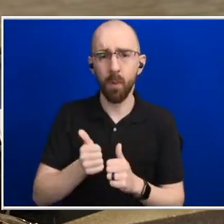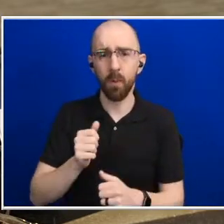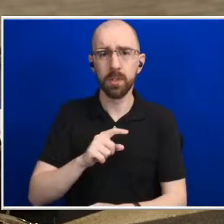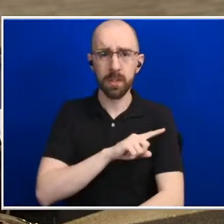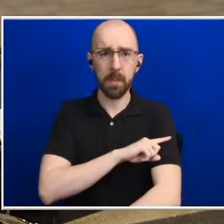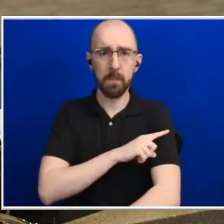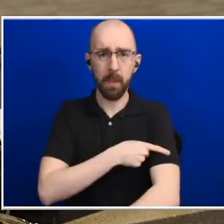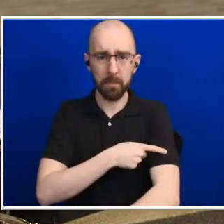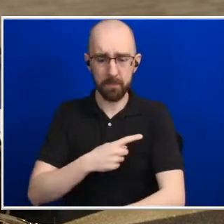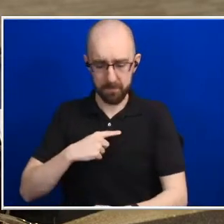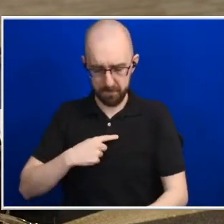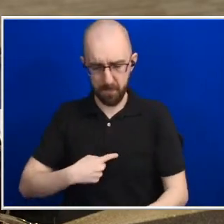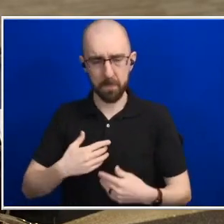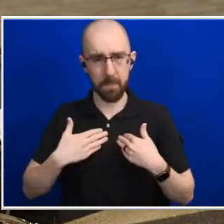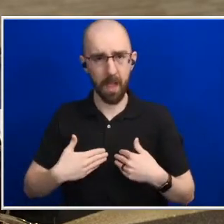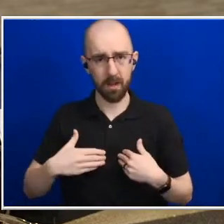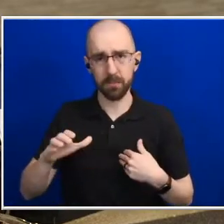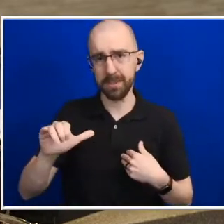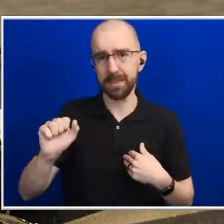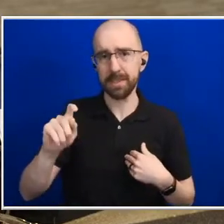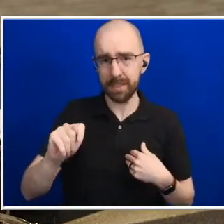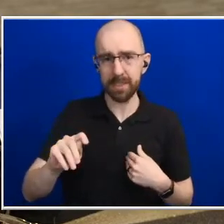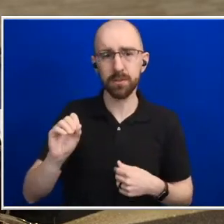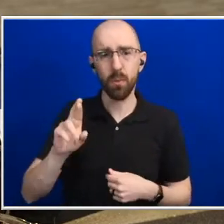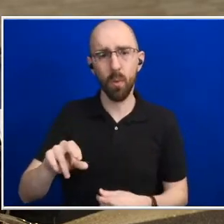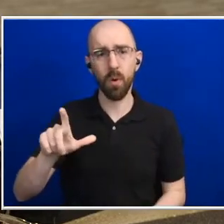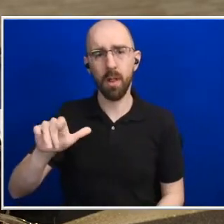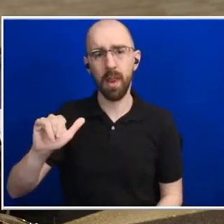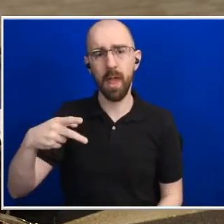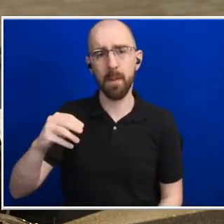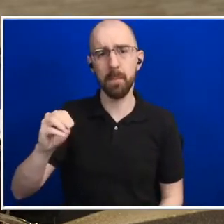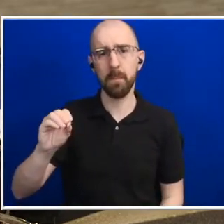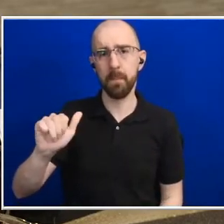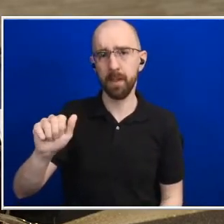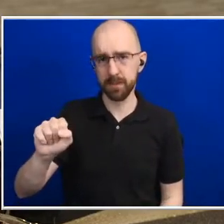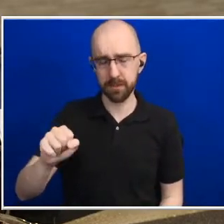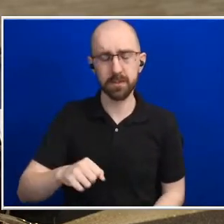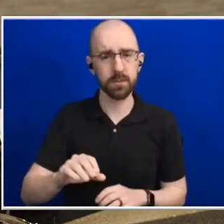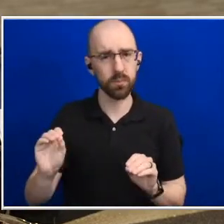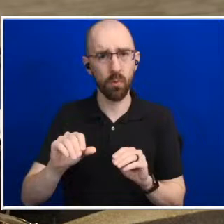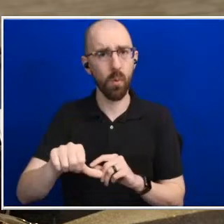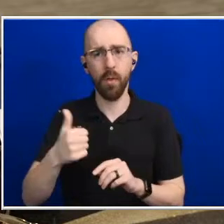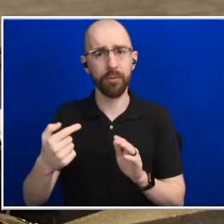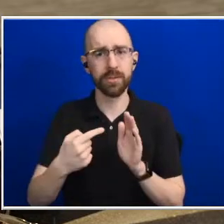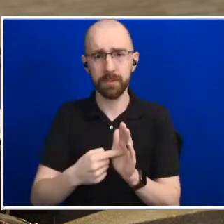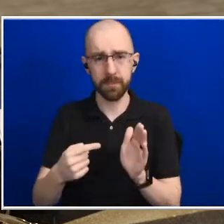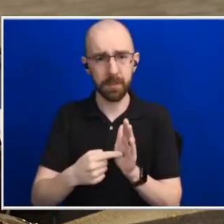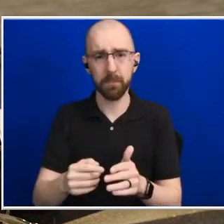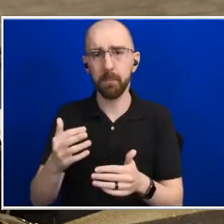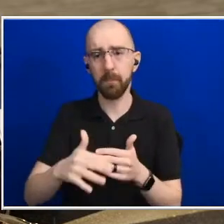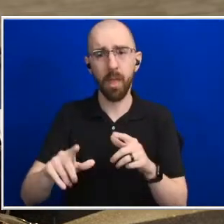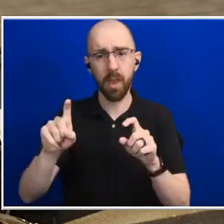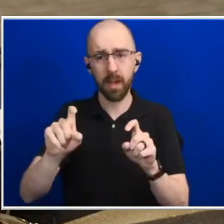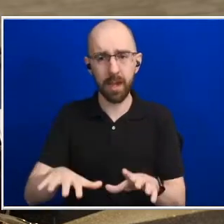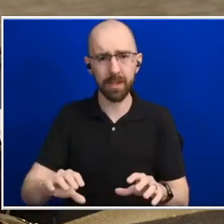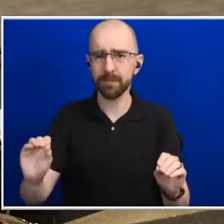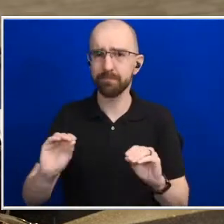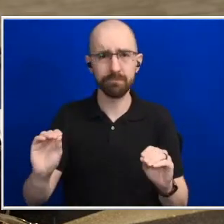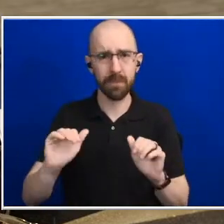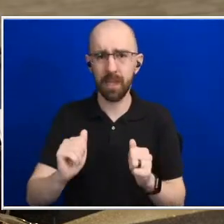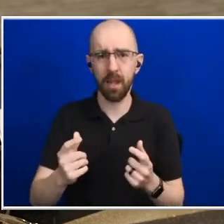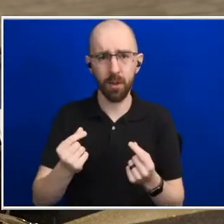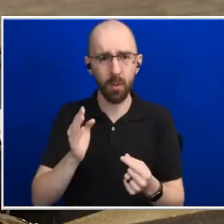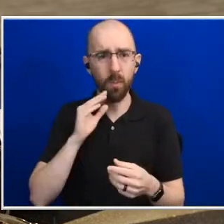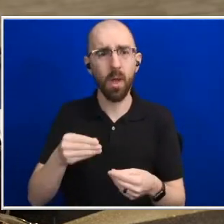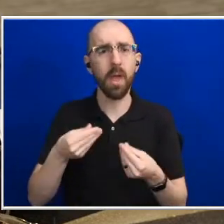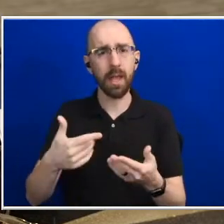are cysts or lipomas, and there are no other symptoms or blood tests or anything else that's going to give us a clue.